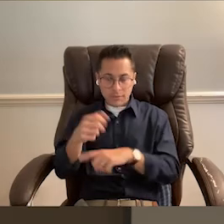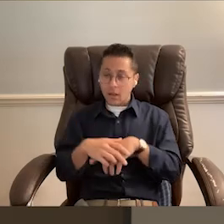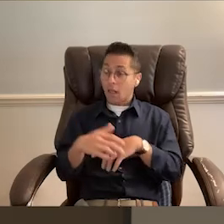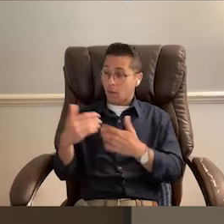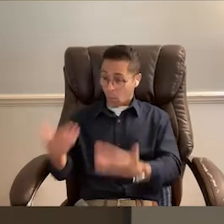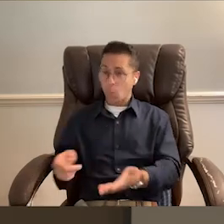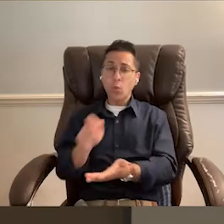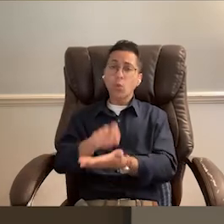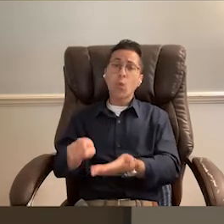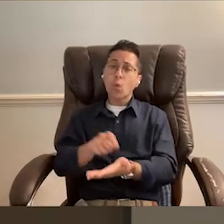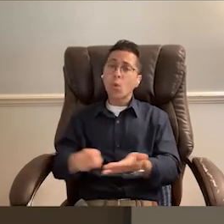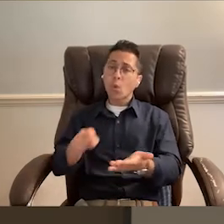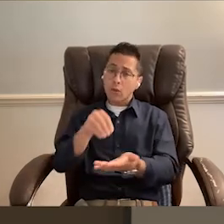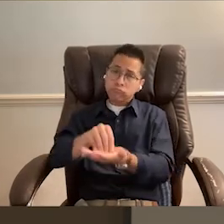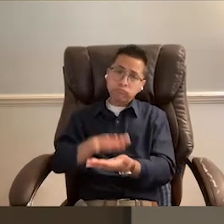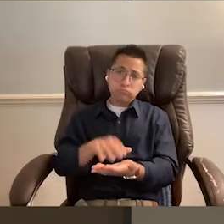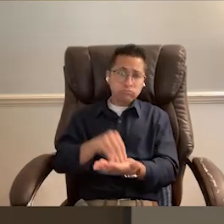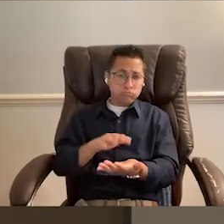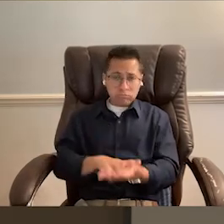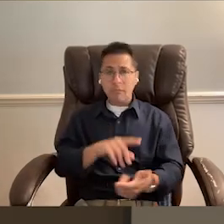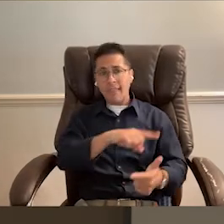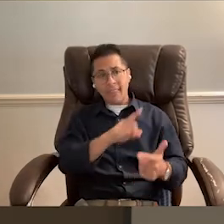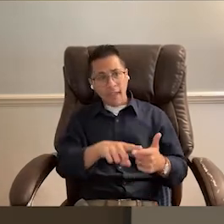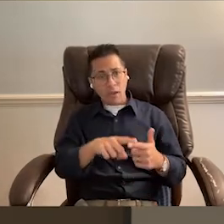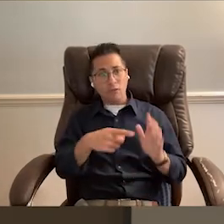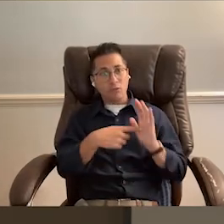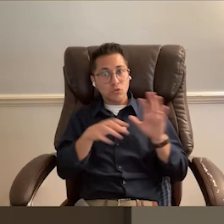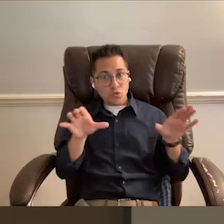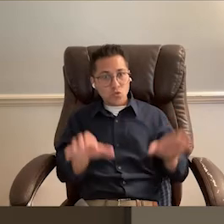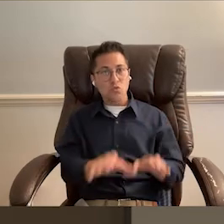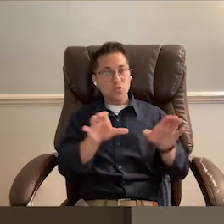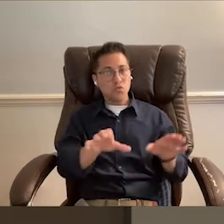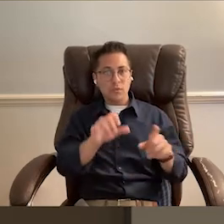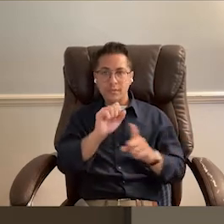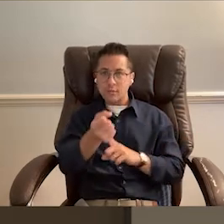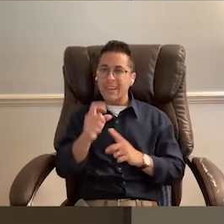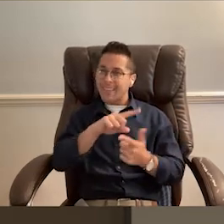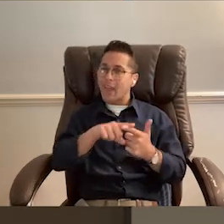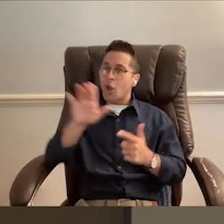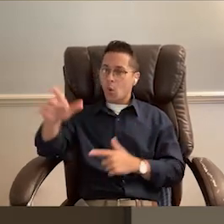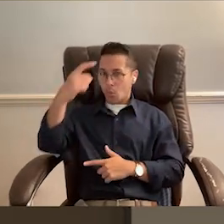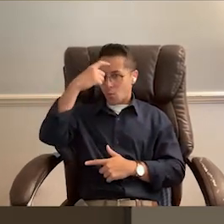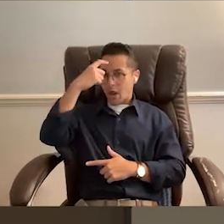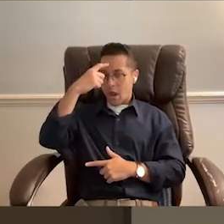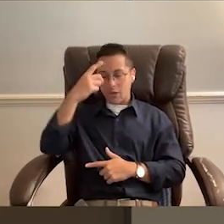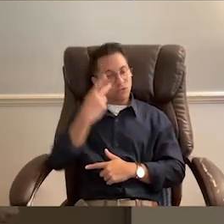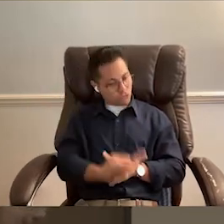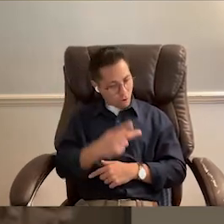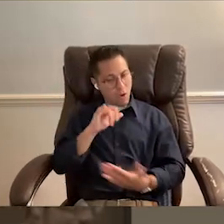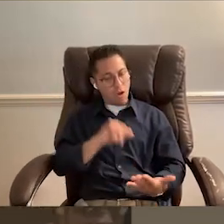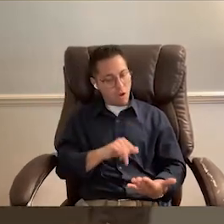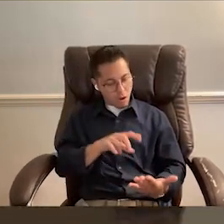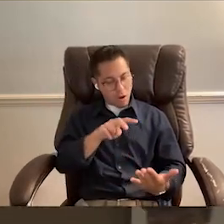And it was just like, okay, so explain the whole situation. Let's write it all down. And then let's do the